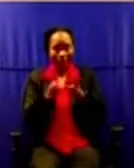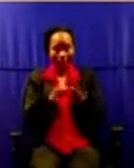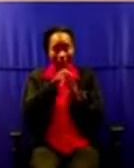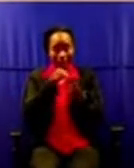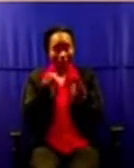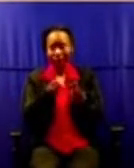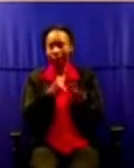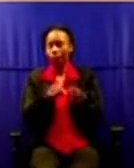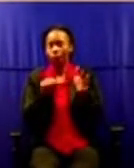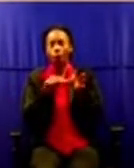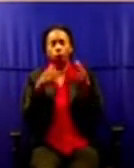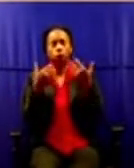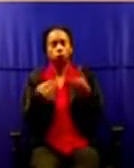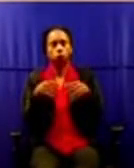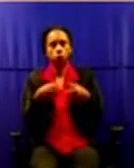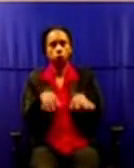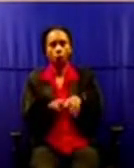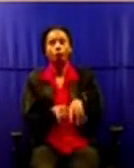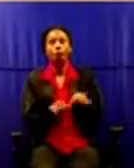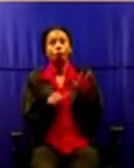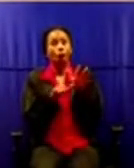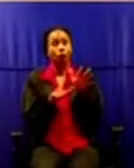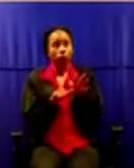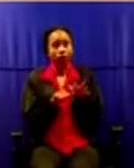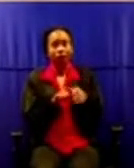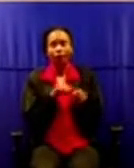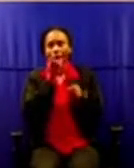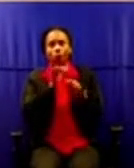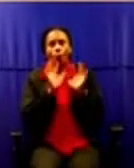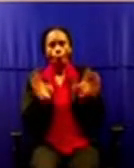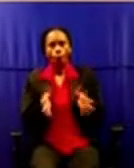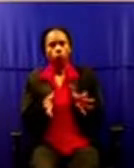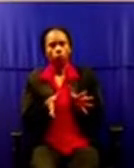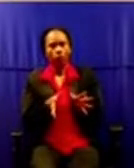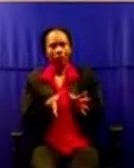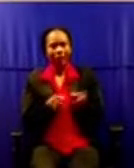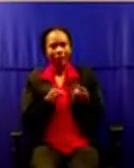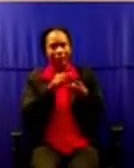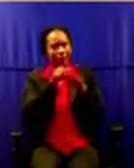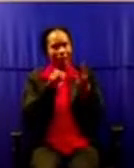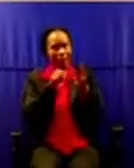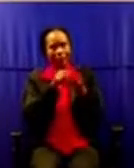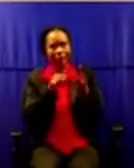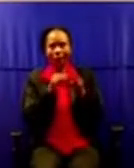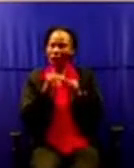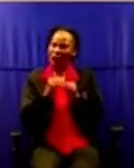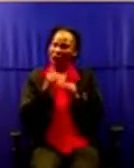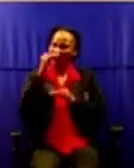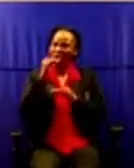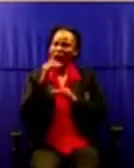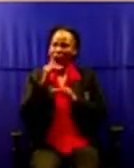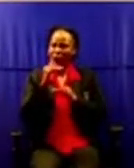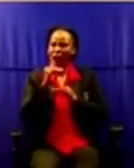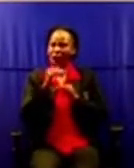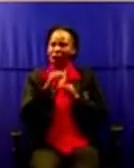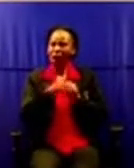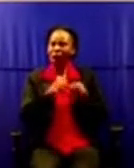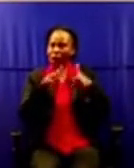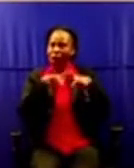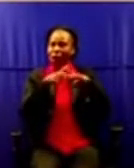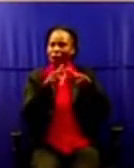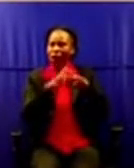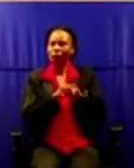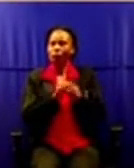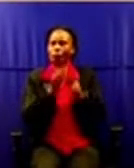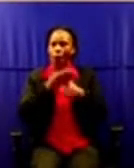priorities. Not only because the high rate of unemployment is unacceptable, but also because